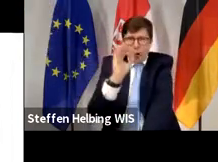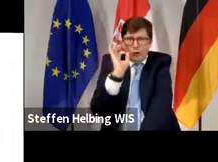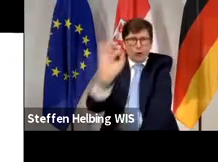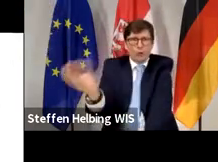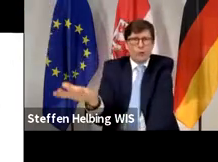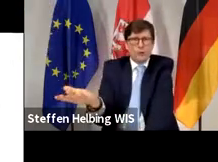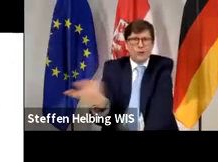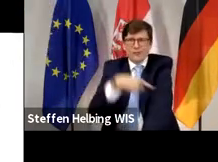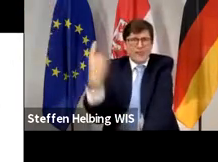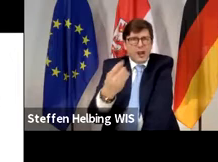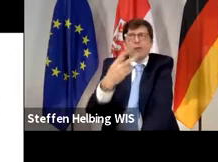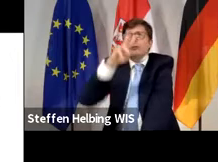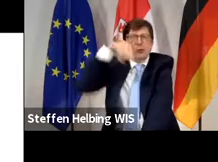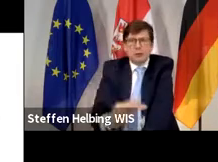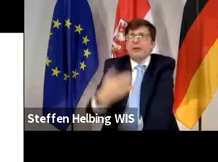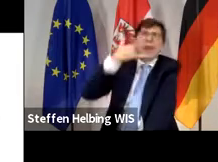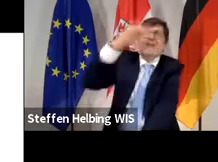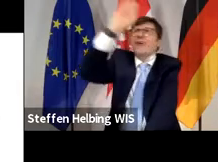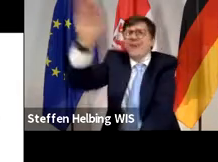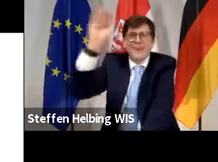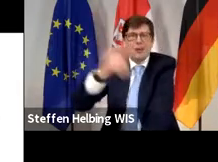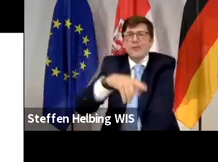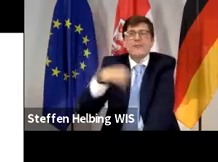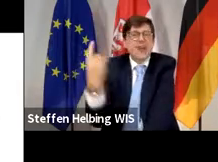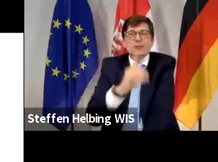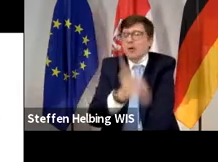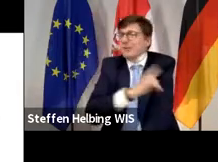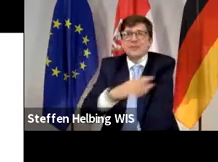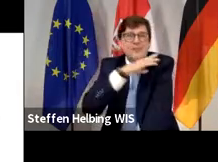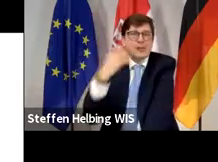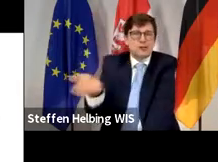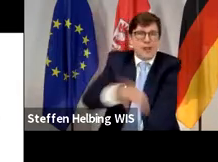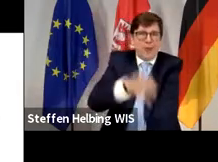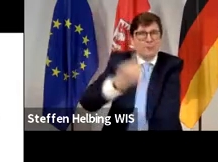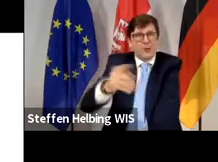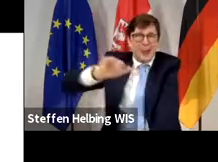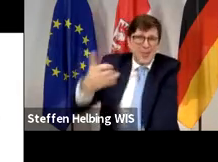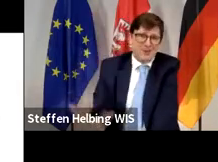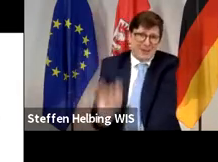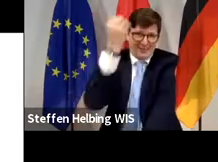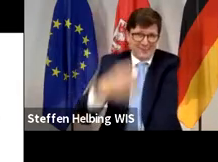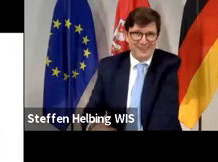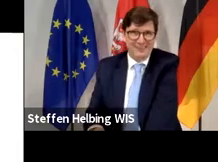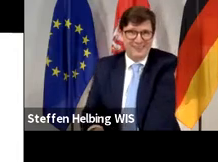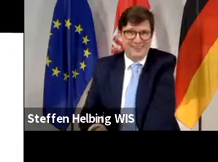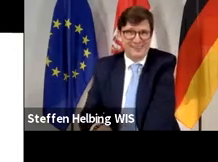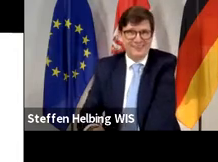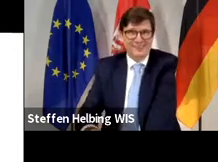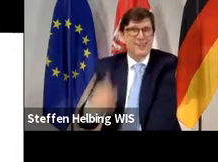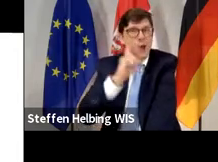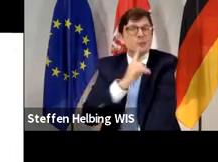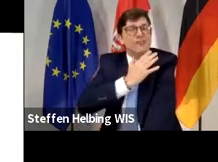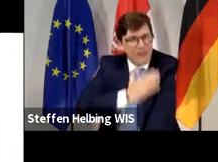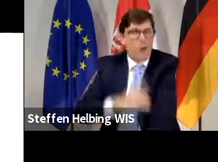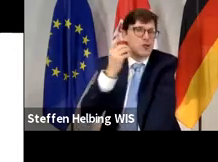an automated call to the police and firefighters. And for this, we also have the license. And I don't want that people